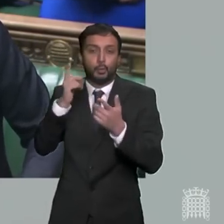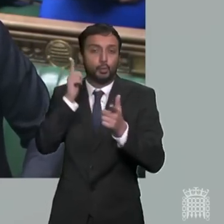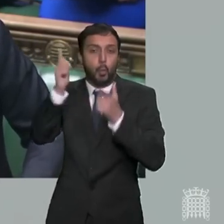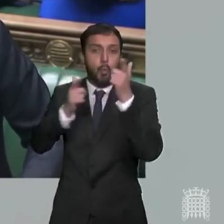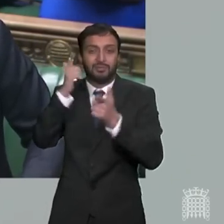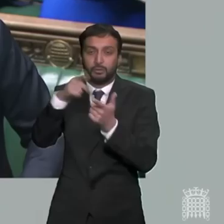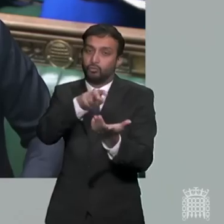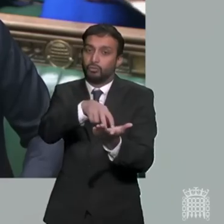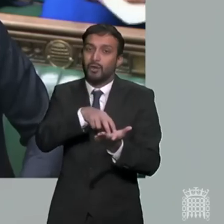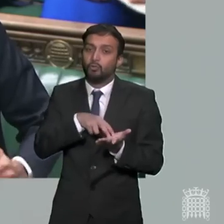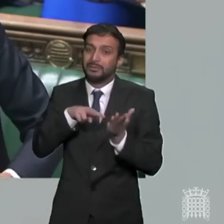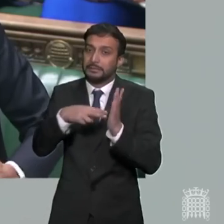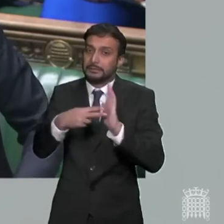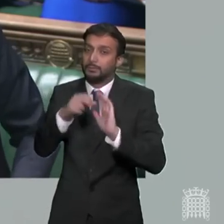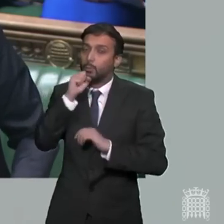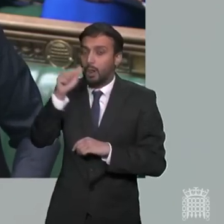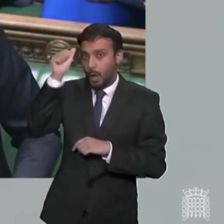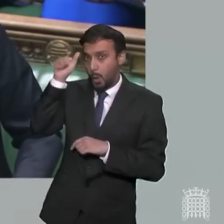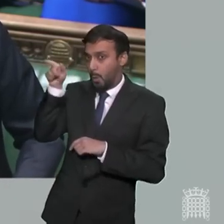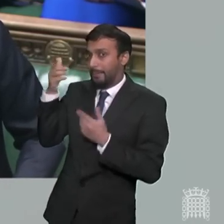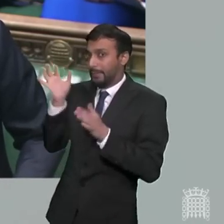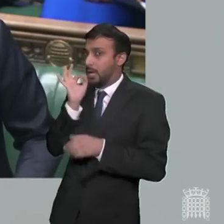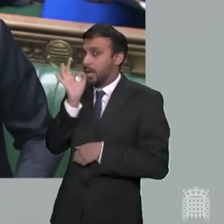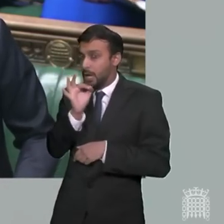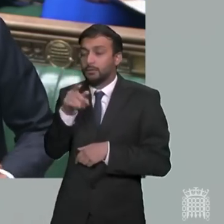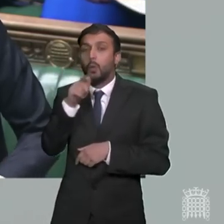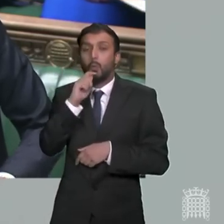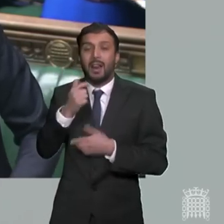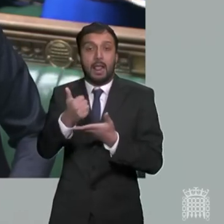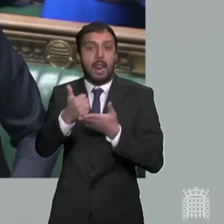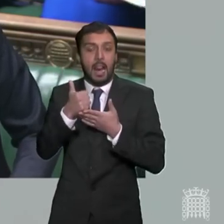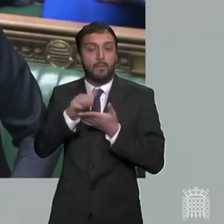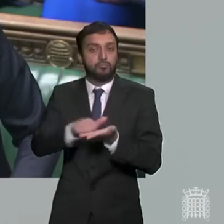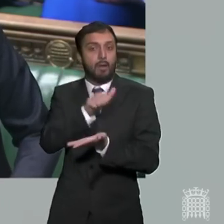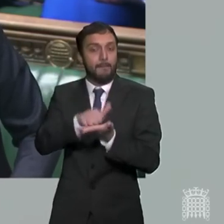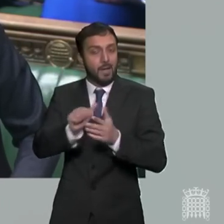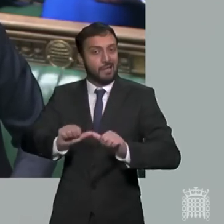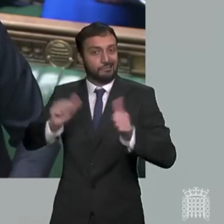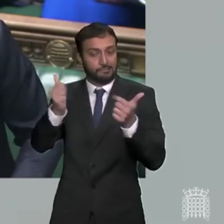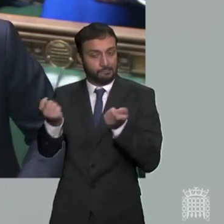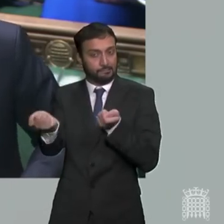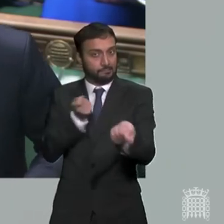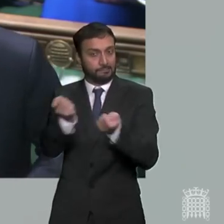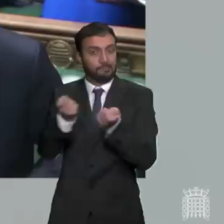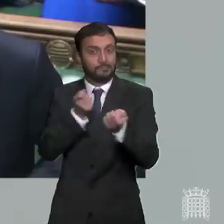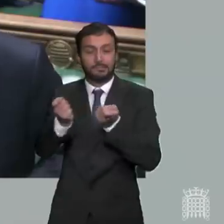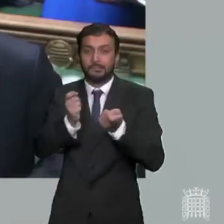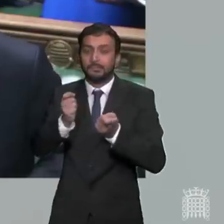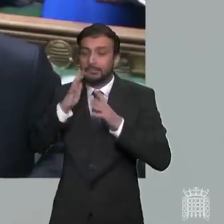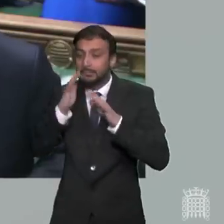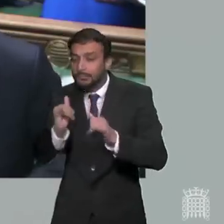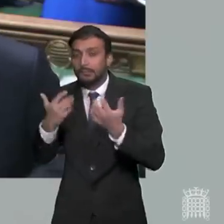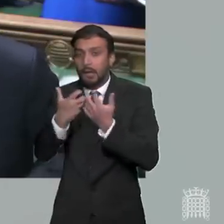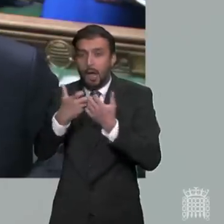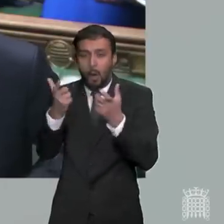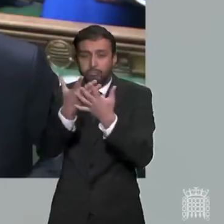honourable friend has asked for. It will increase appropriate regulation of the sector, better understand and monitor the impact on local communities,